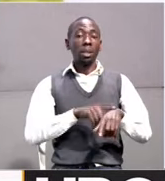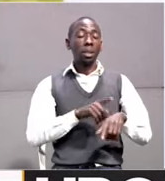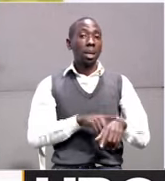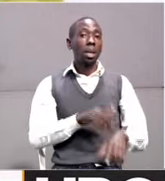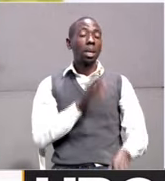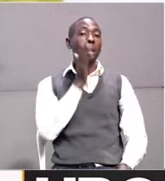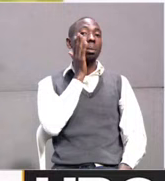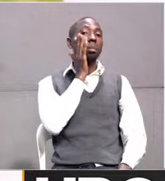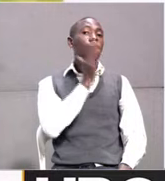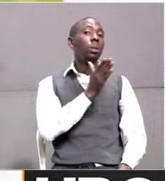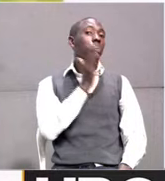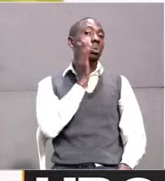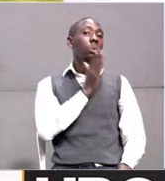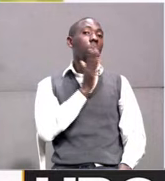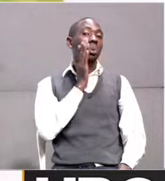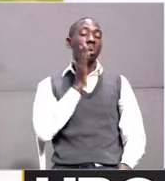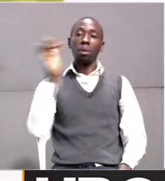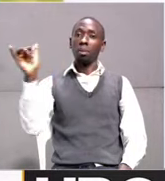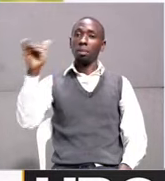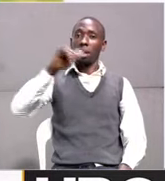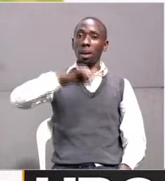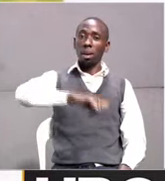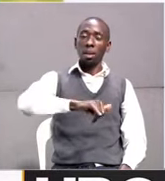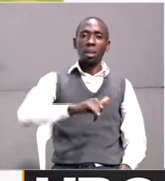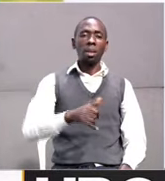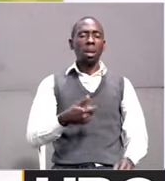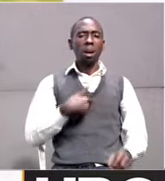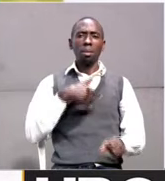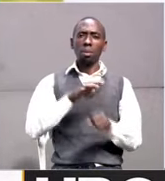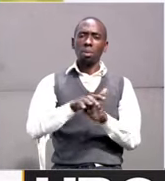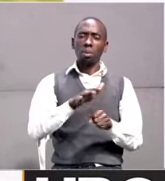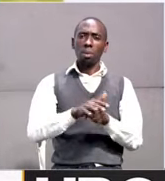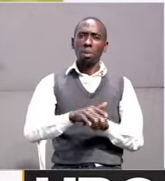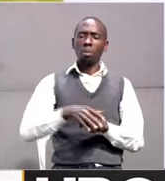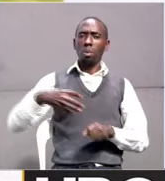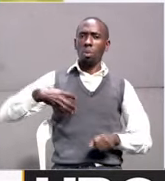here, they found a lot of wealth here.